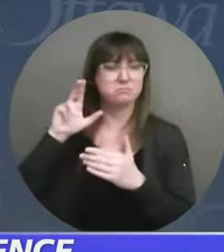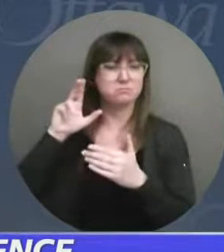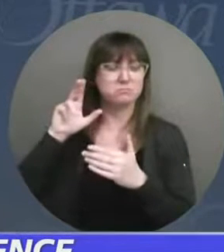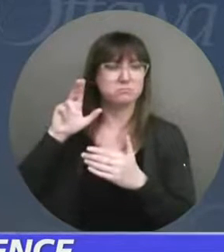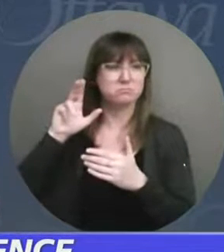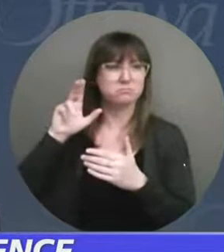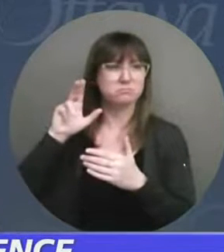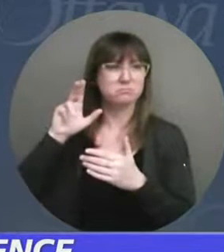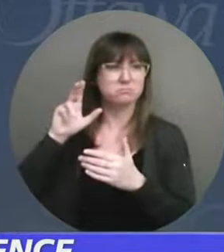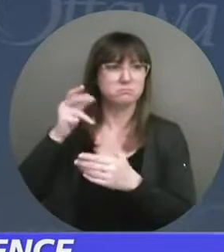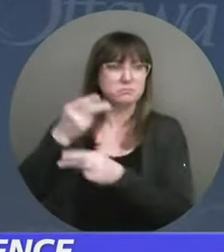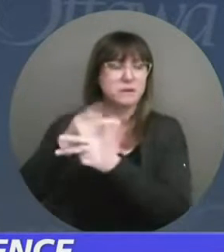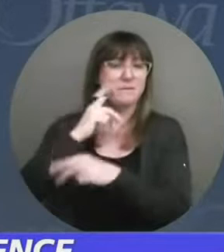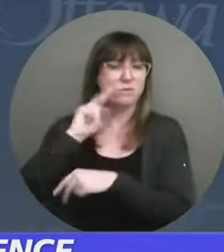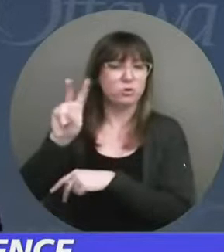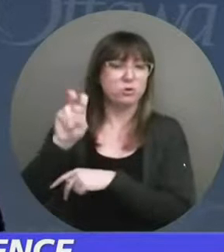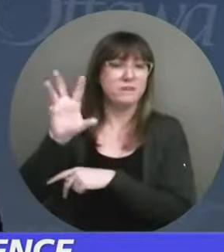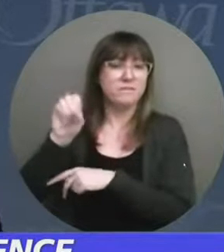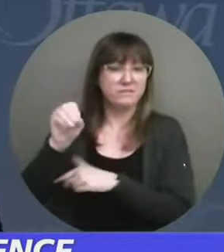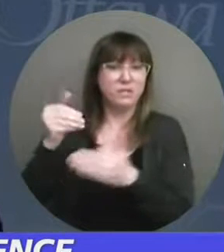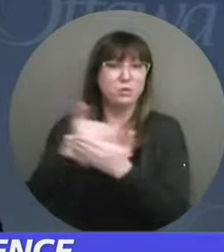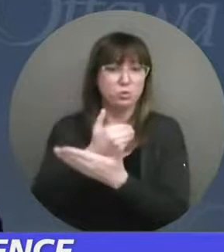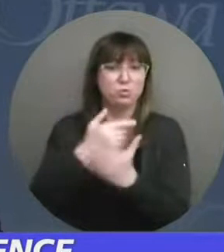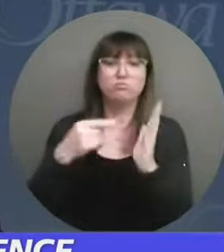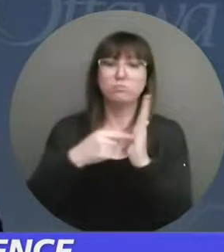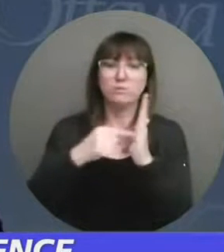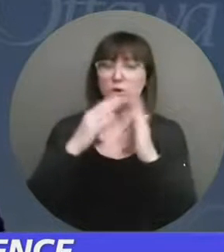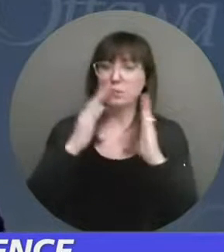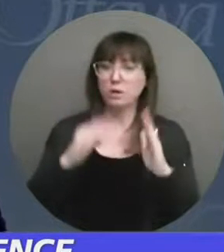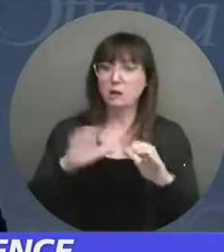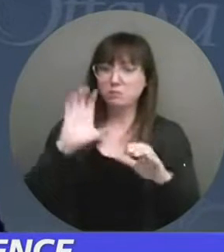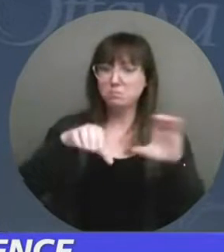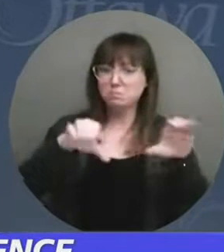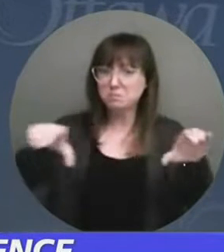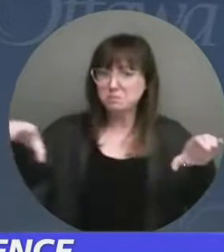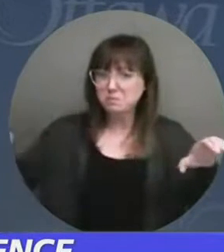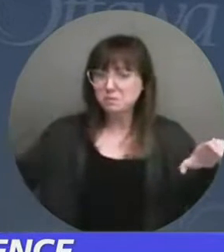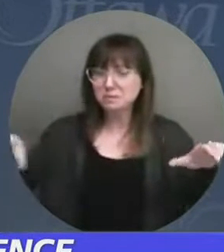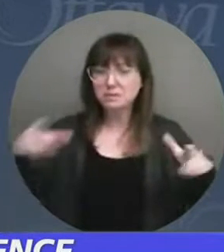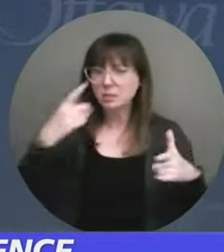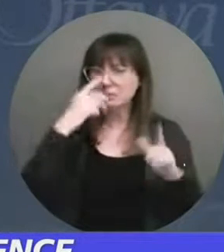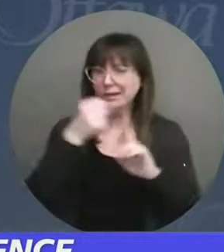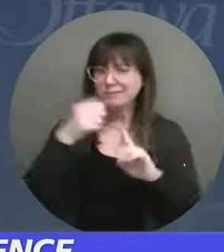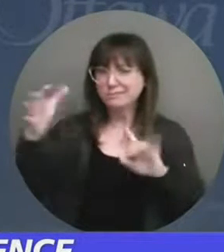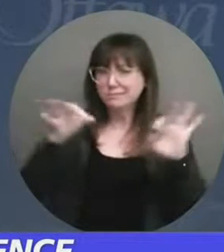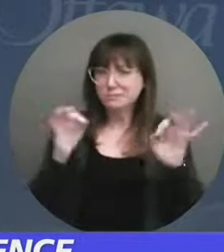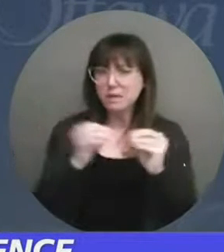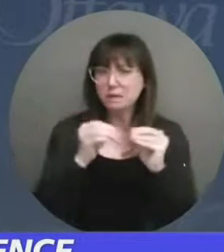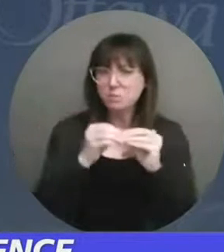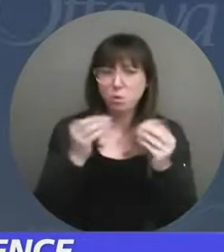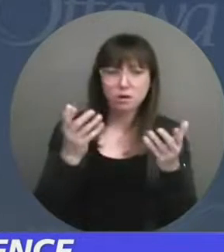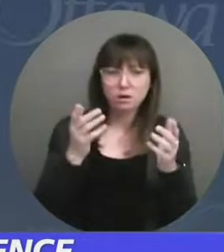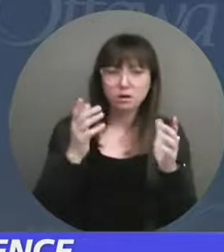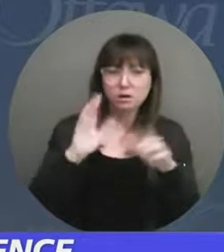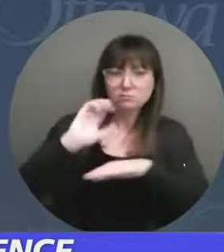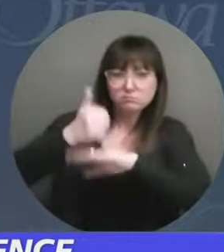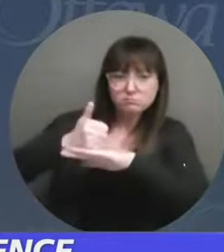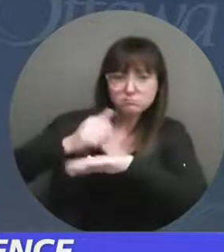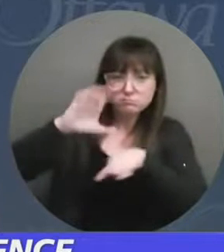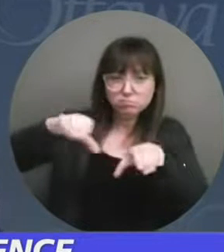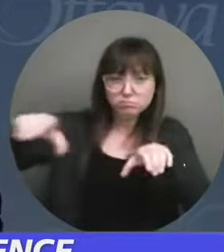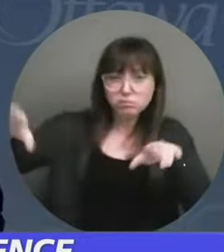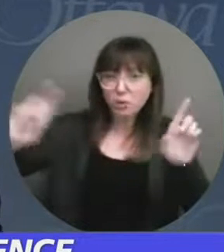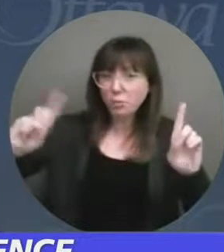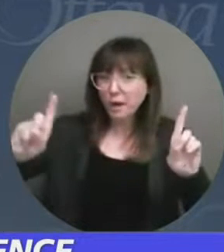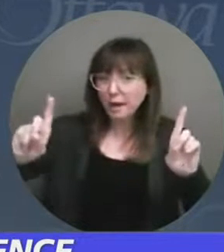250 new affordable housing units, could you just explain a bit more about that in terms of specific location, or if it's too